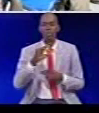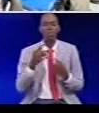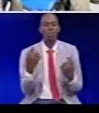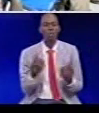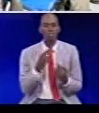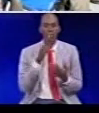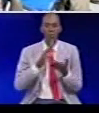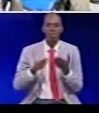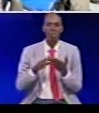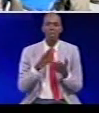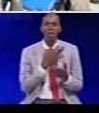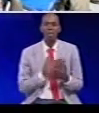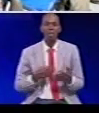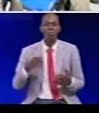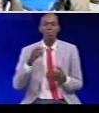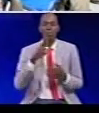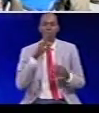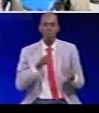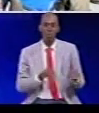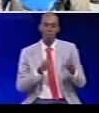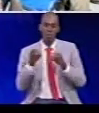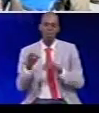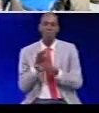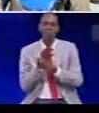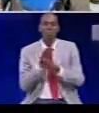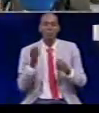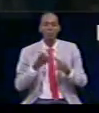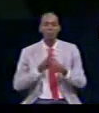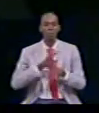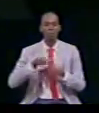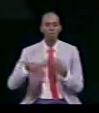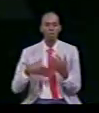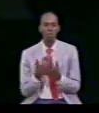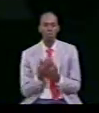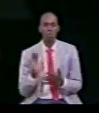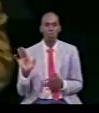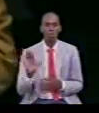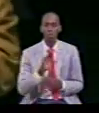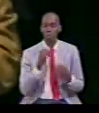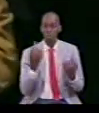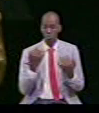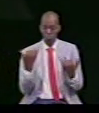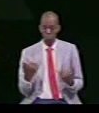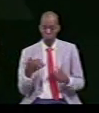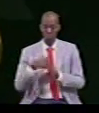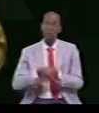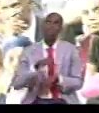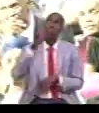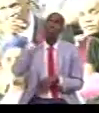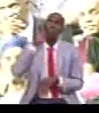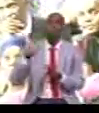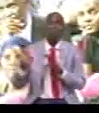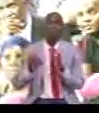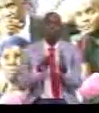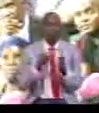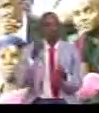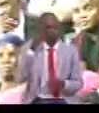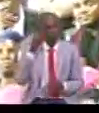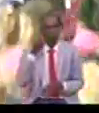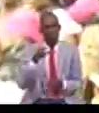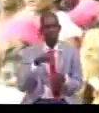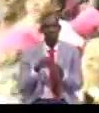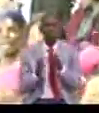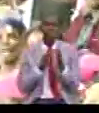set free from all those sins. And tonight, he will do that for you. Give me a good